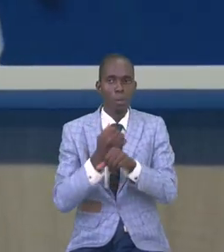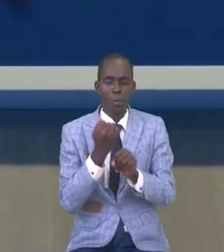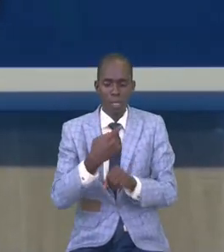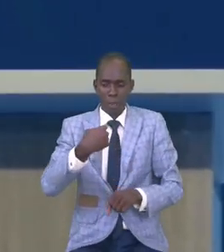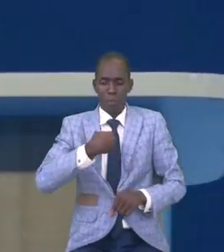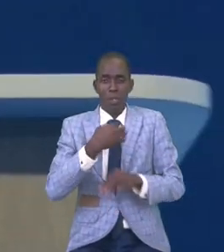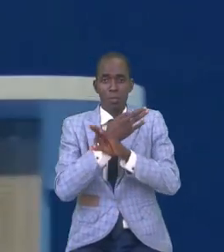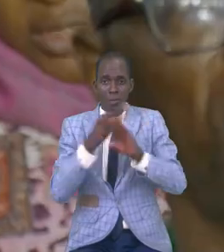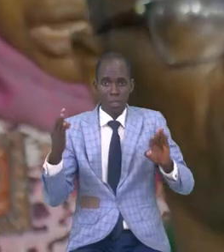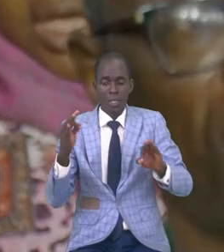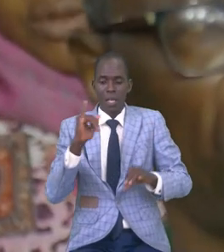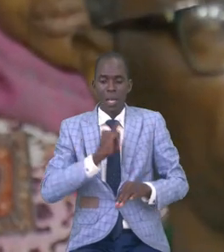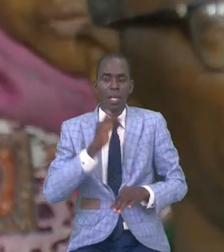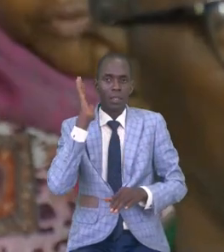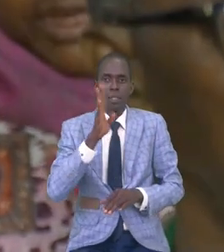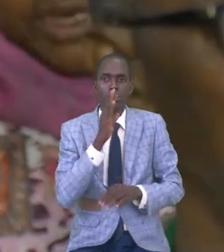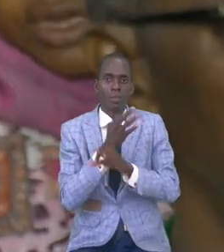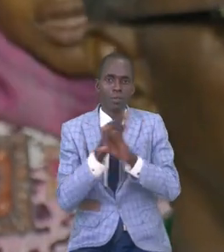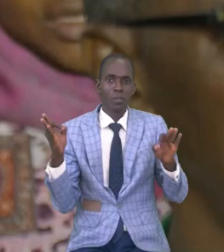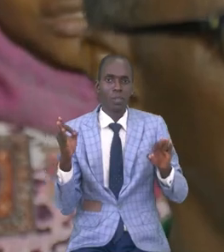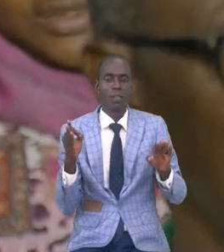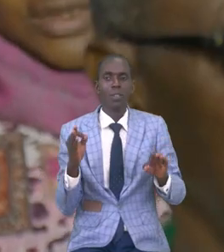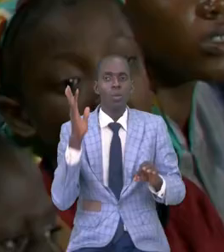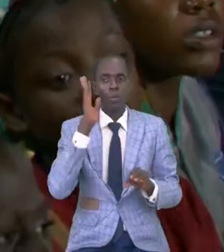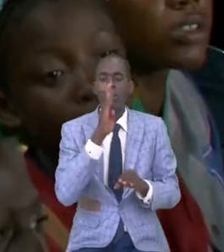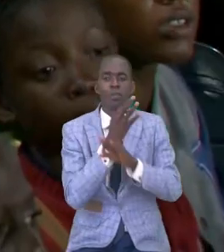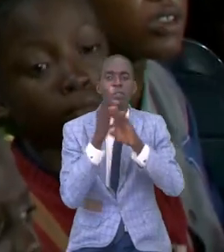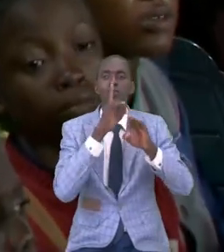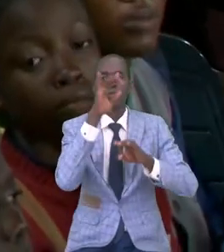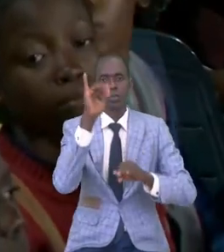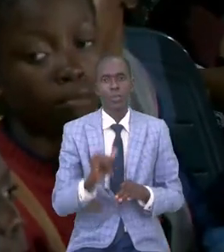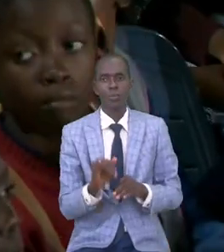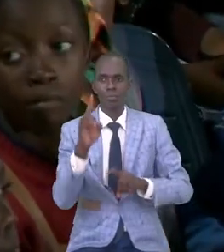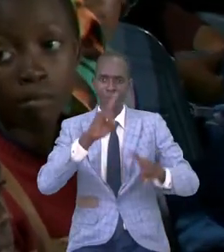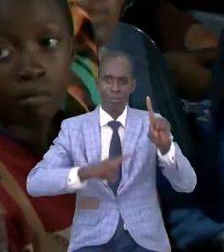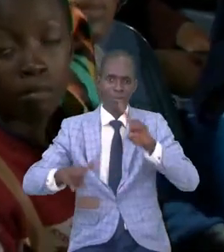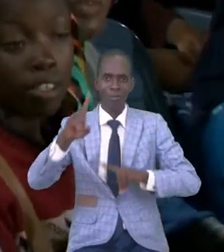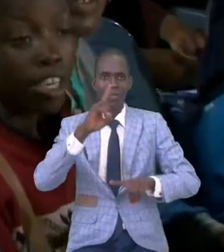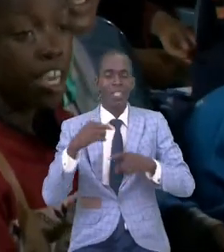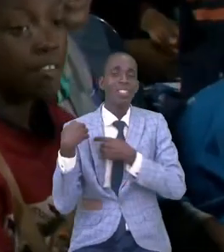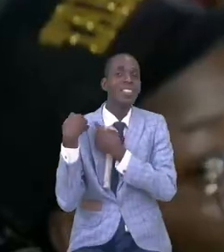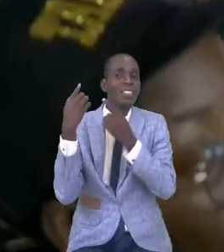I will be free indeed. Say to yourself,